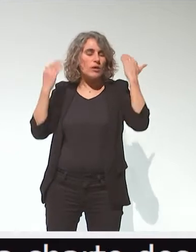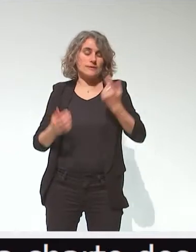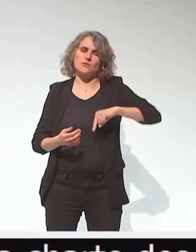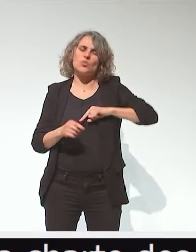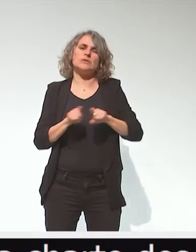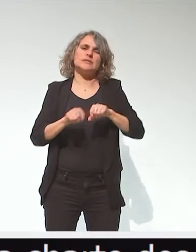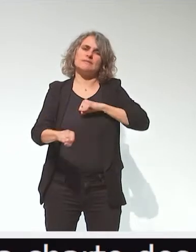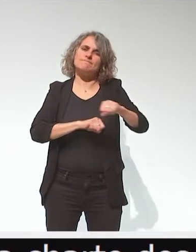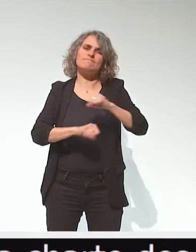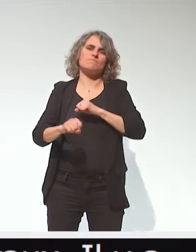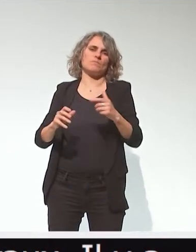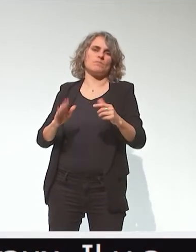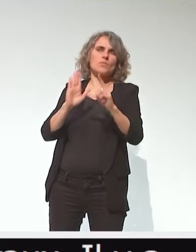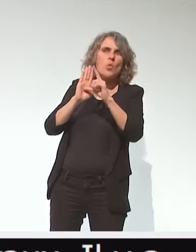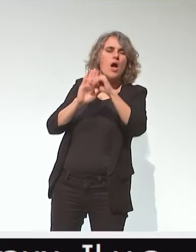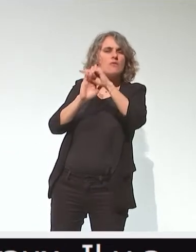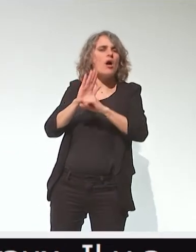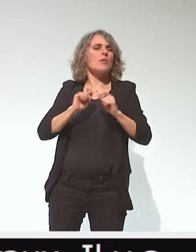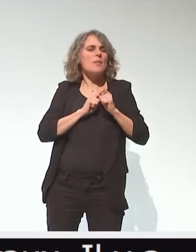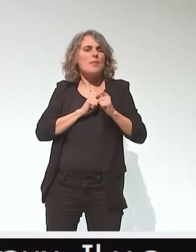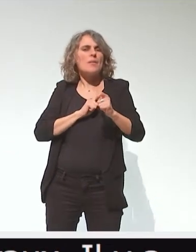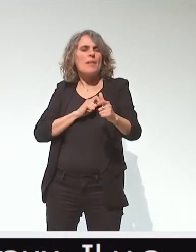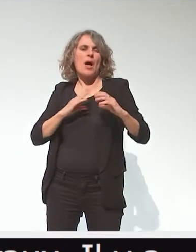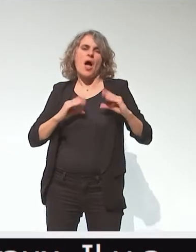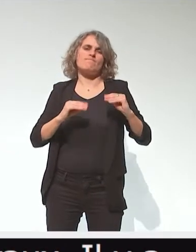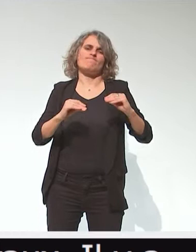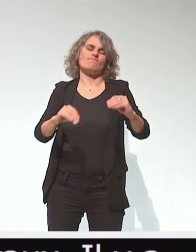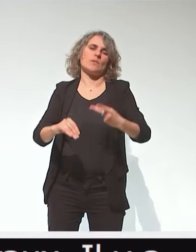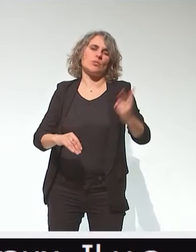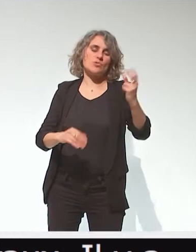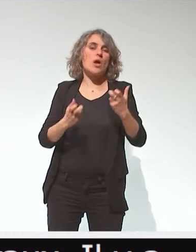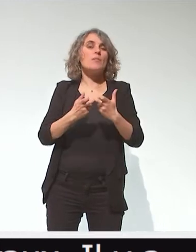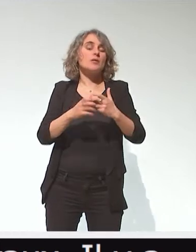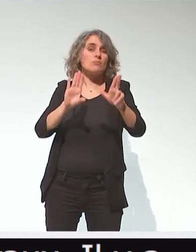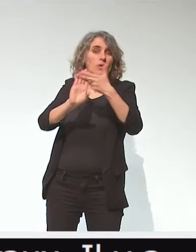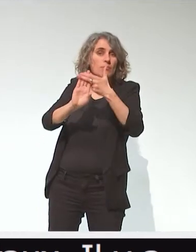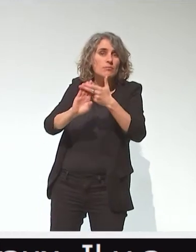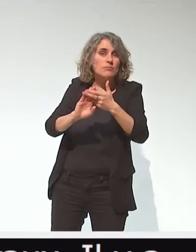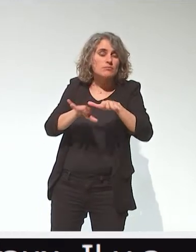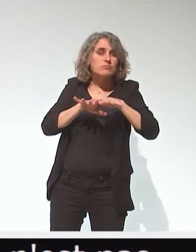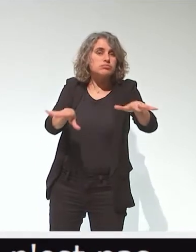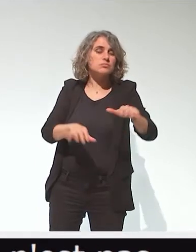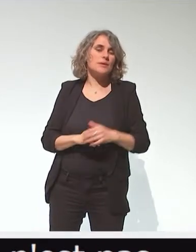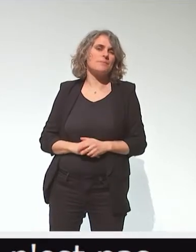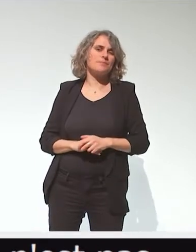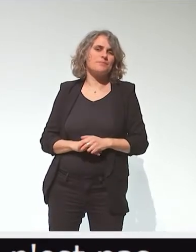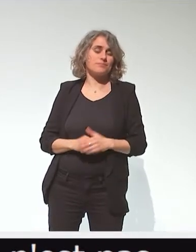our objectives. For instance, the principle of normativity. It's law. It's not charity. It's not niceness. It's not